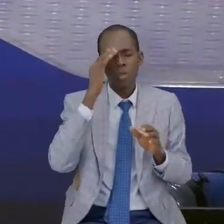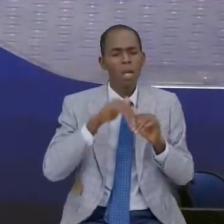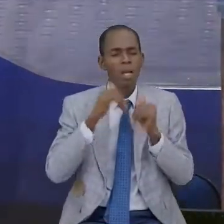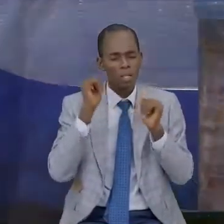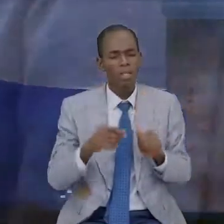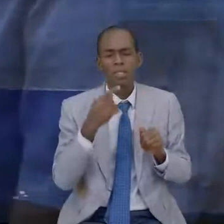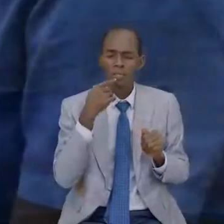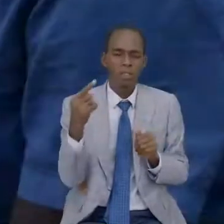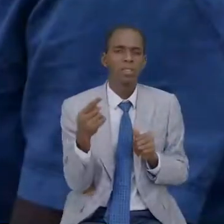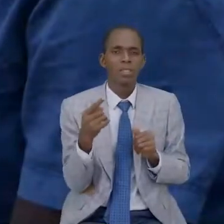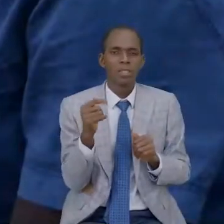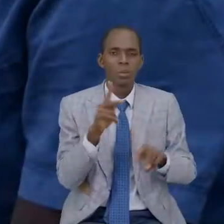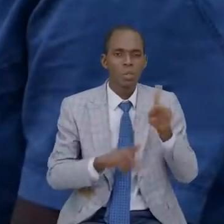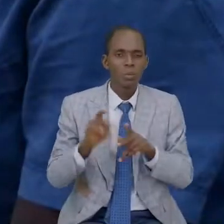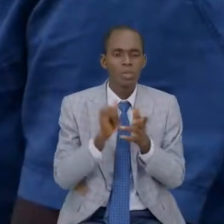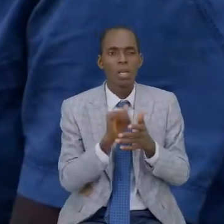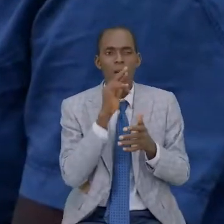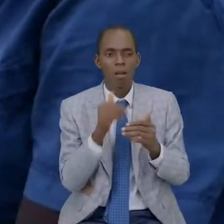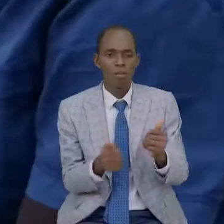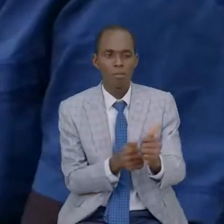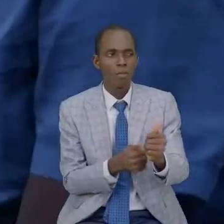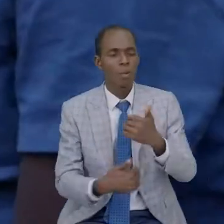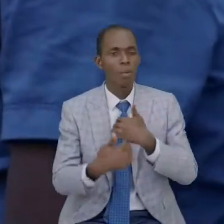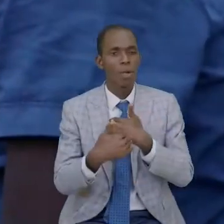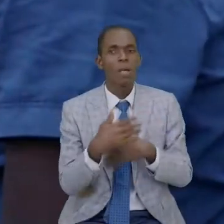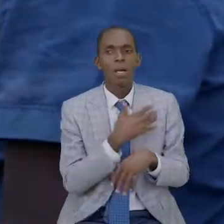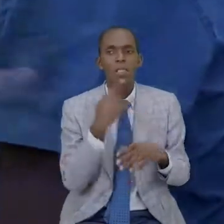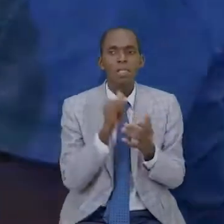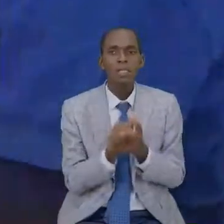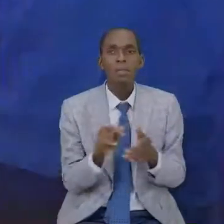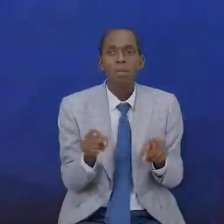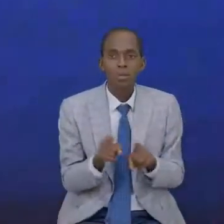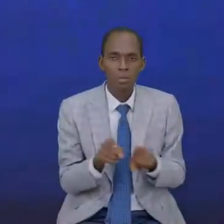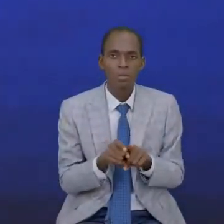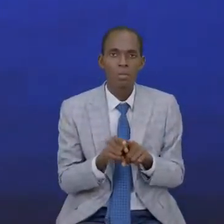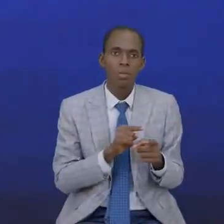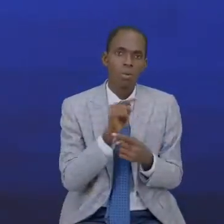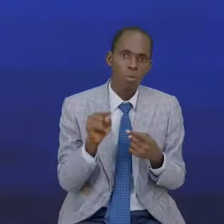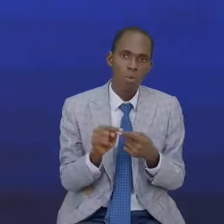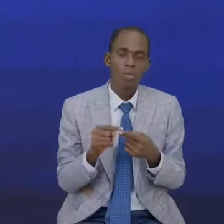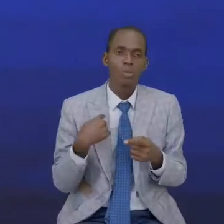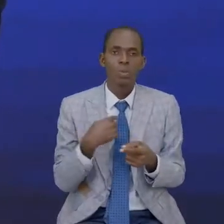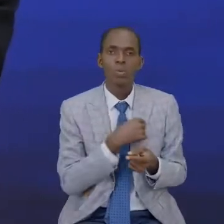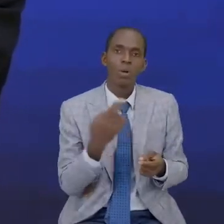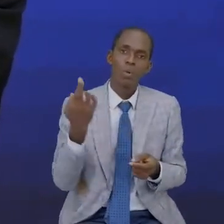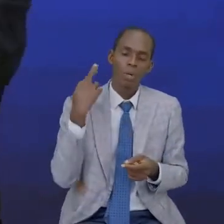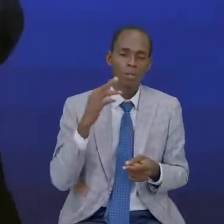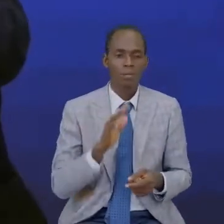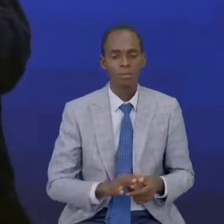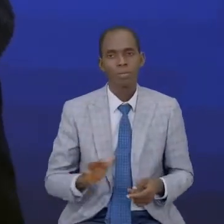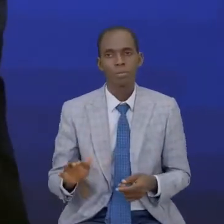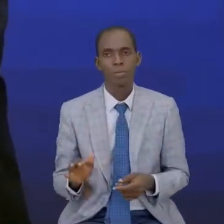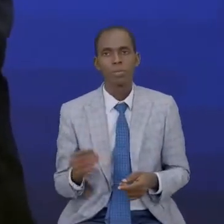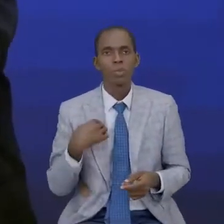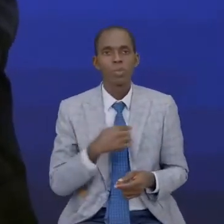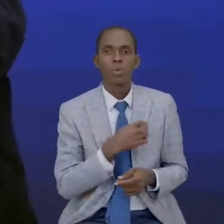people? He's leading all those leaders and the people they were leading. It says, even so, when we were children,